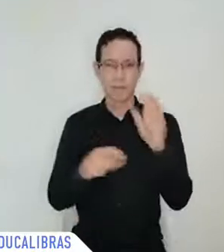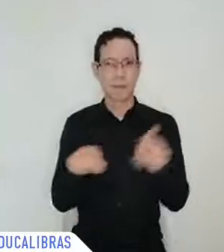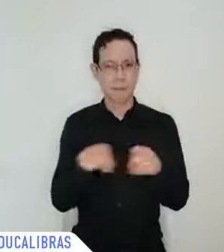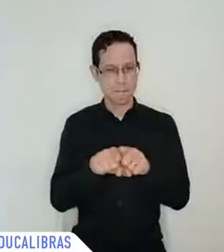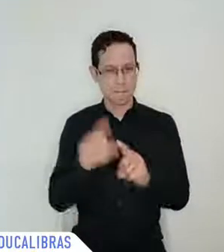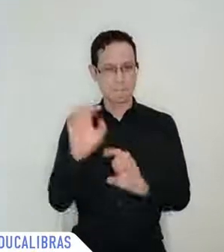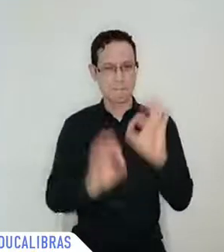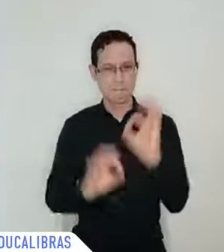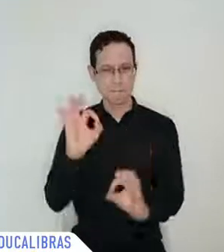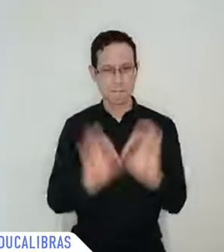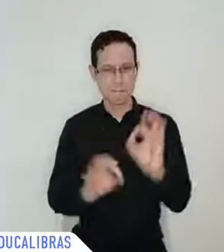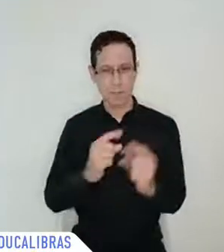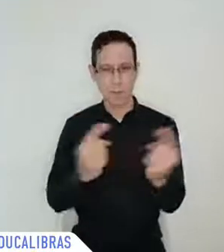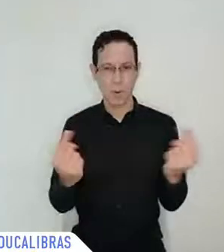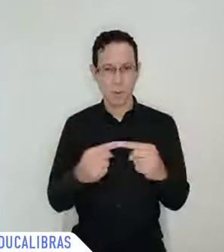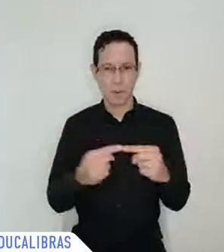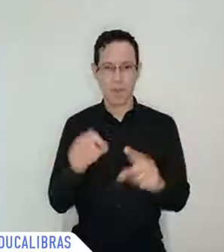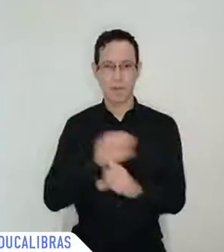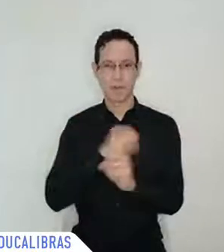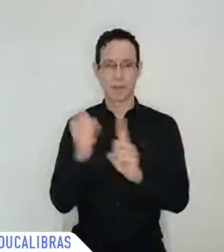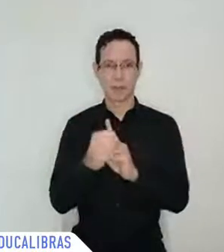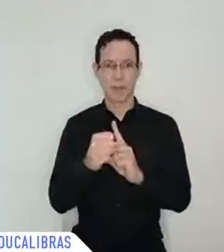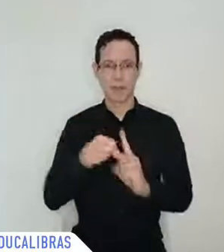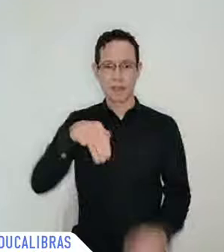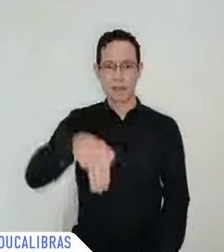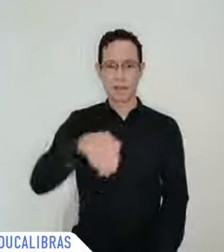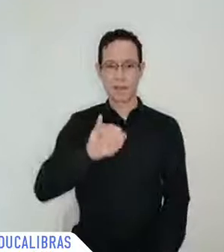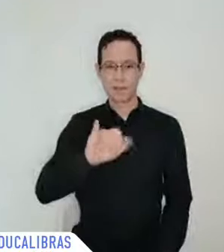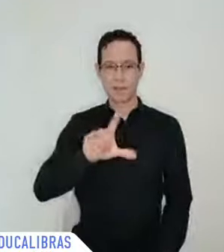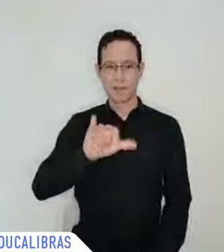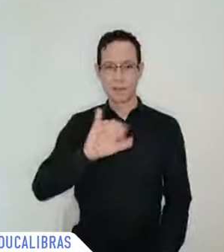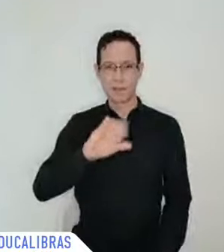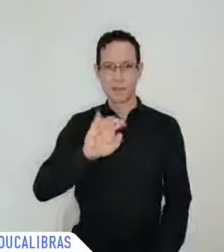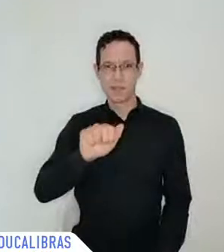control of allowing people to have